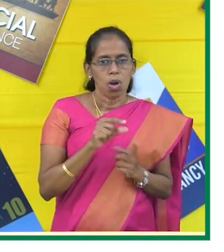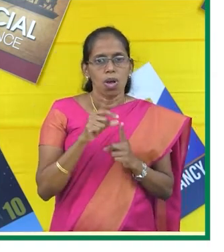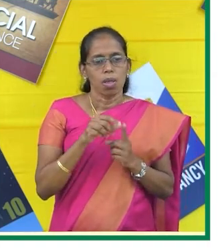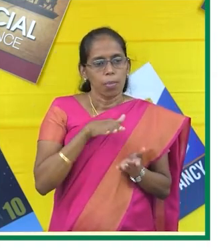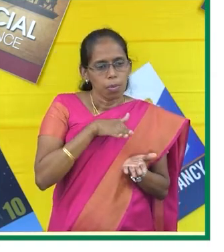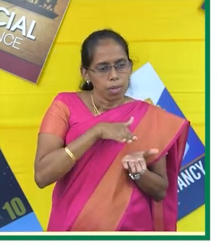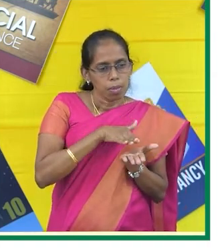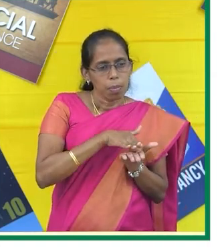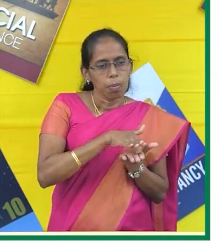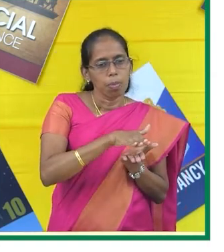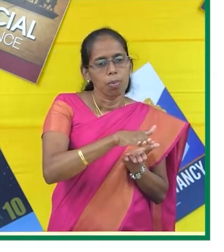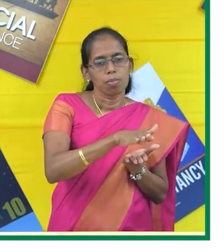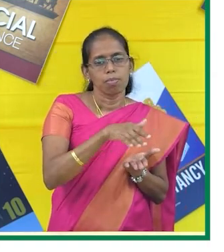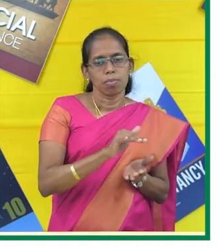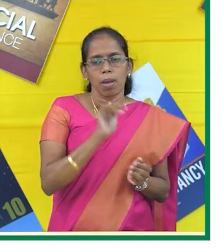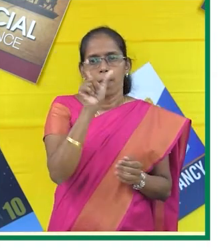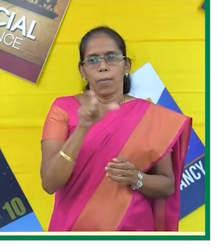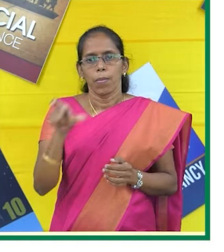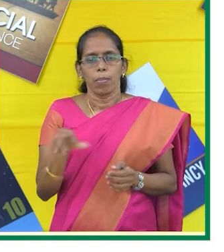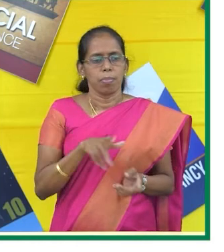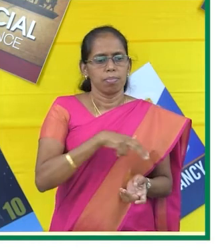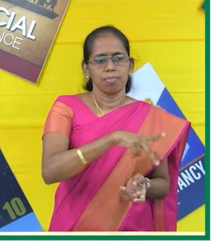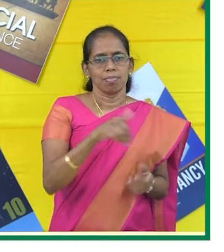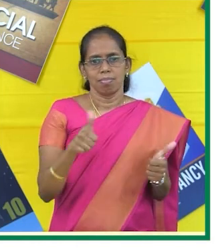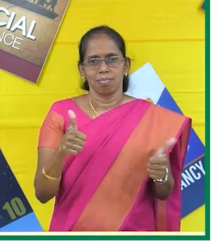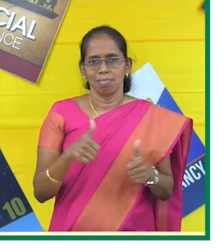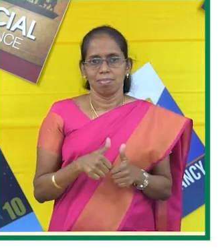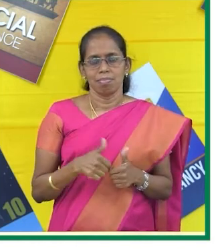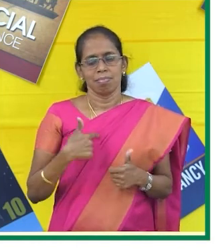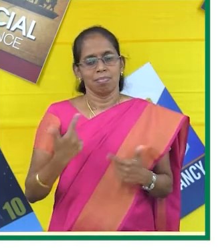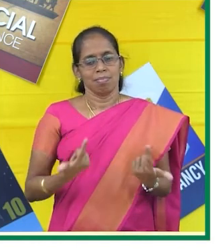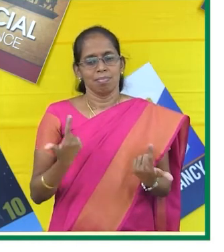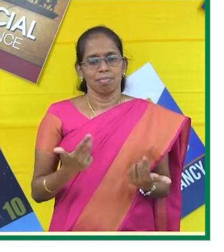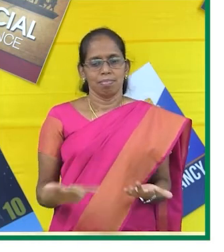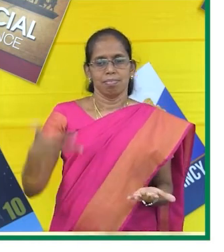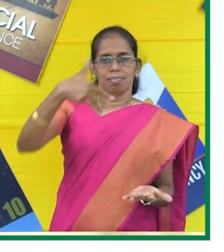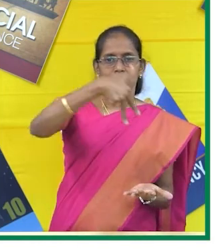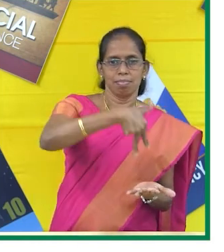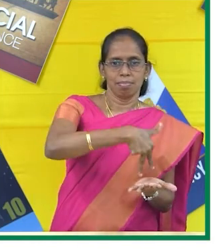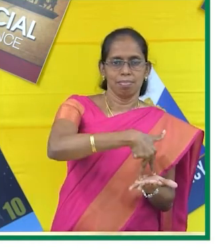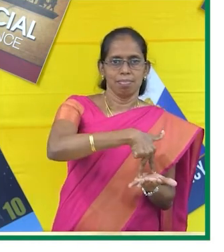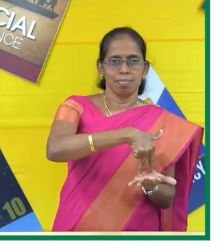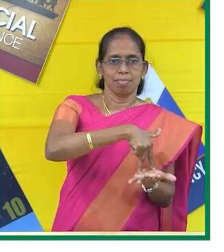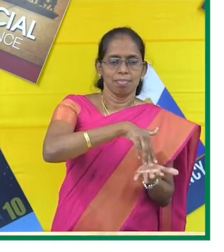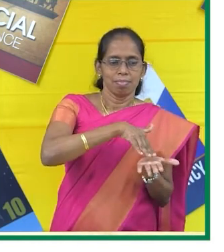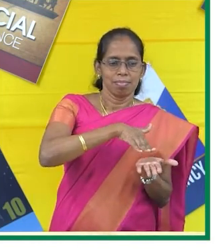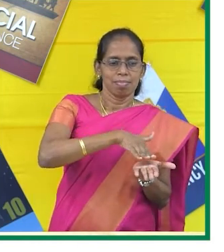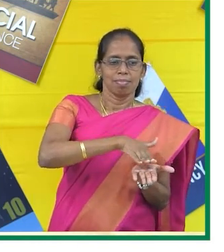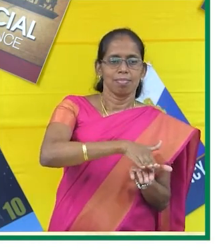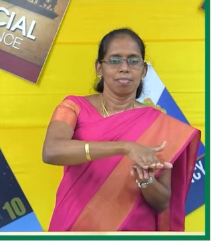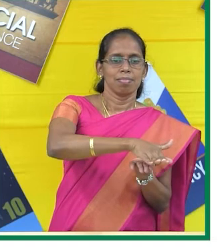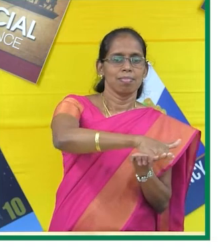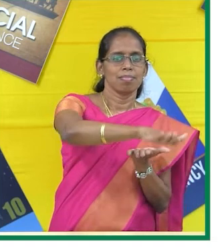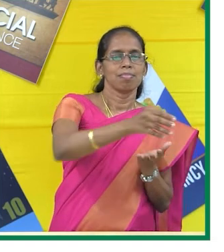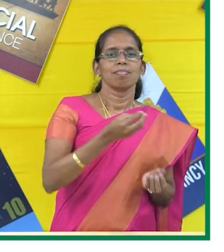the people don't walk, the people just keep themselves on the pavement and the pavement moves, so that it